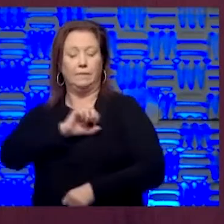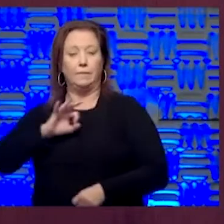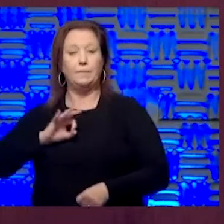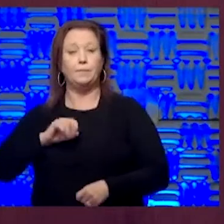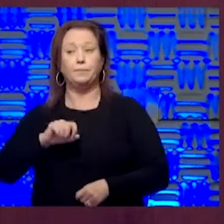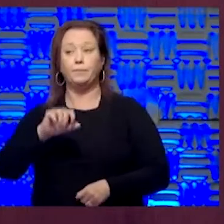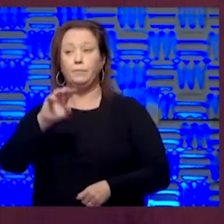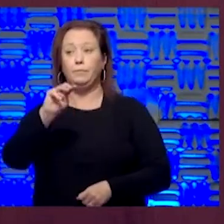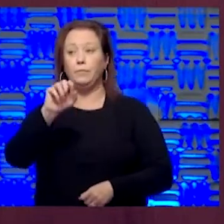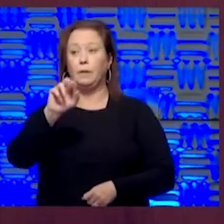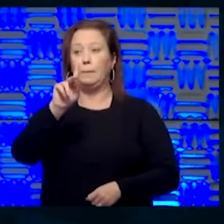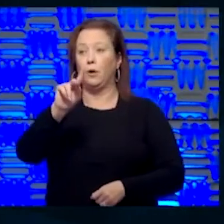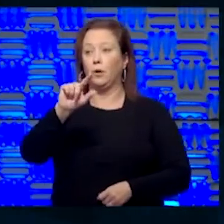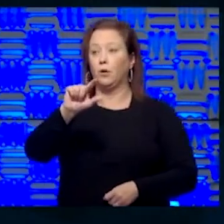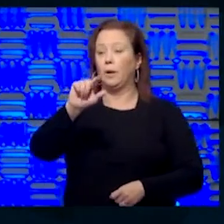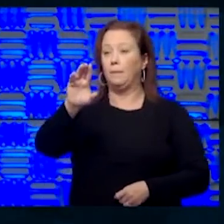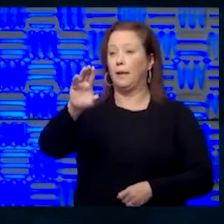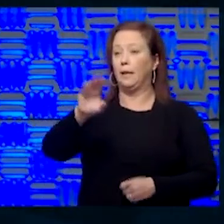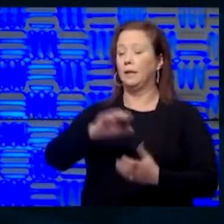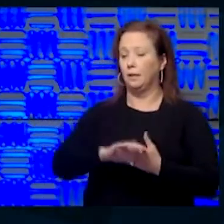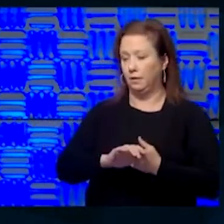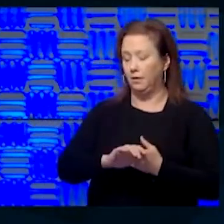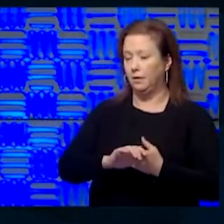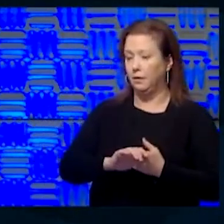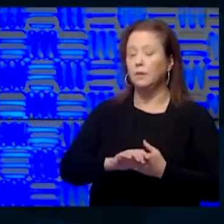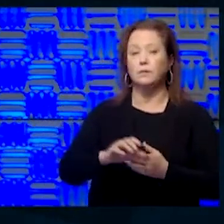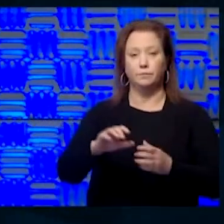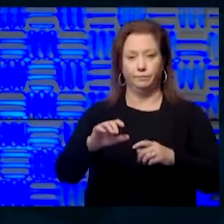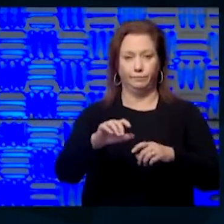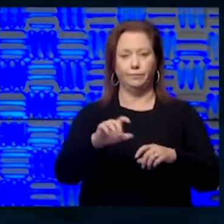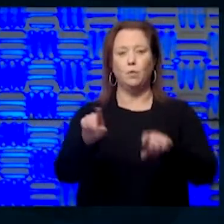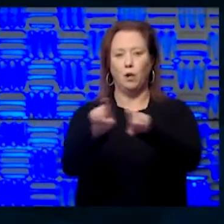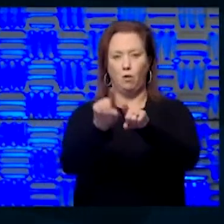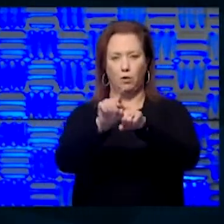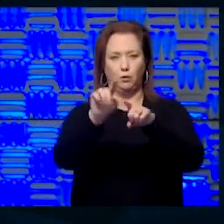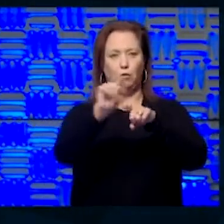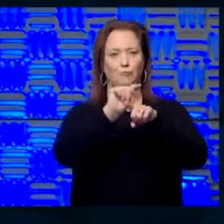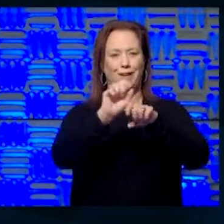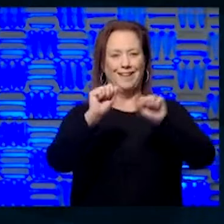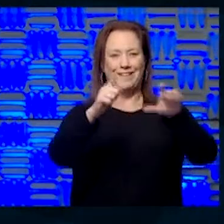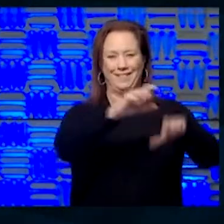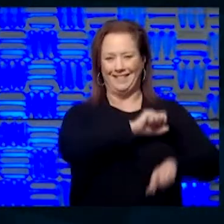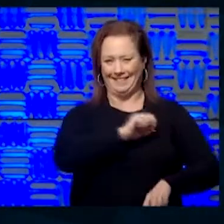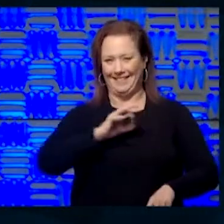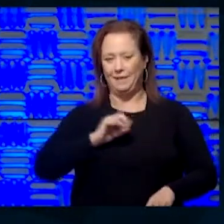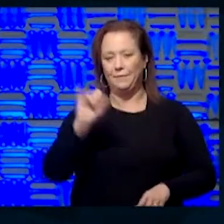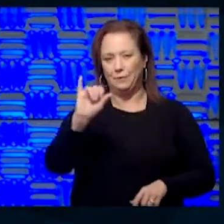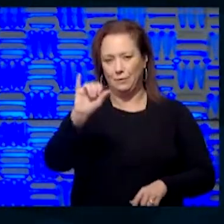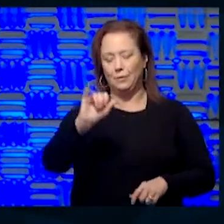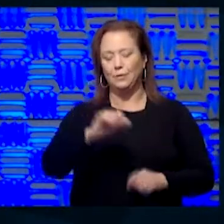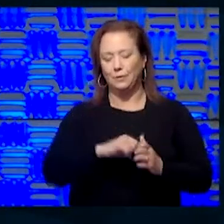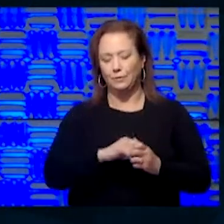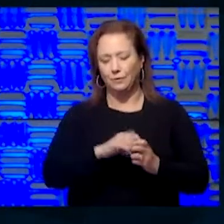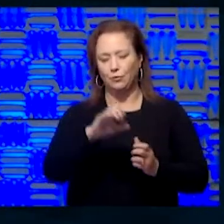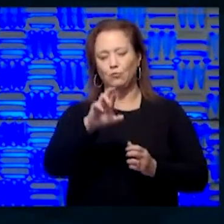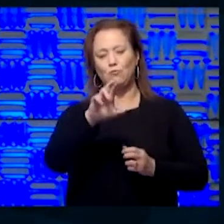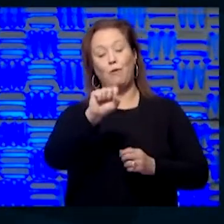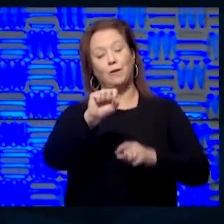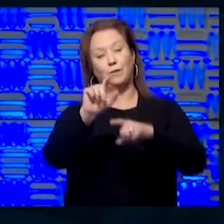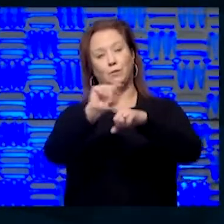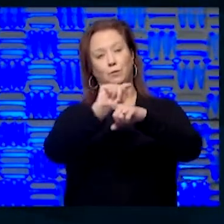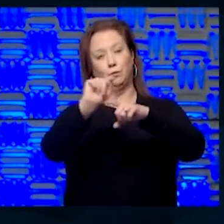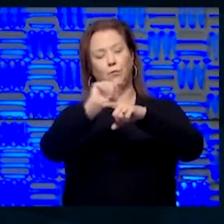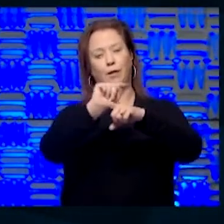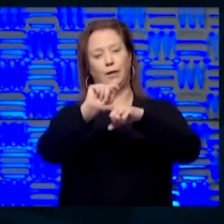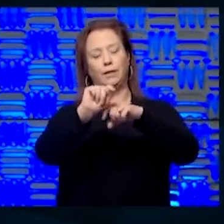Bend? So we are also doing cross-training. The interesting thing with this situation is